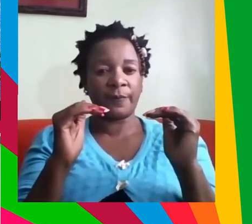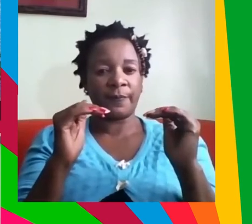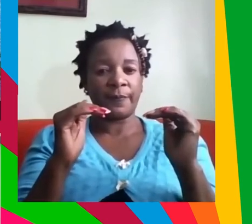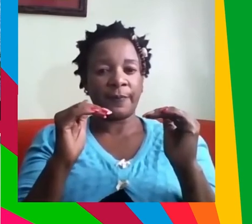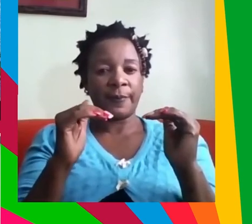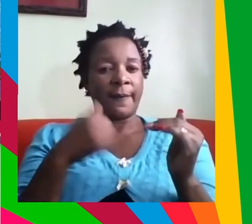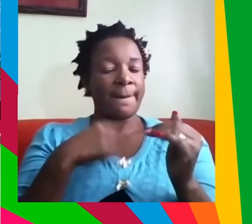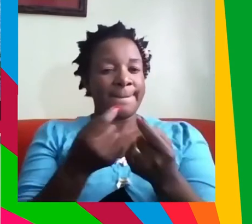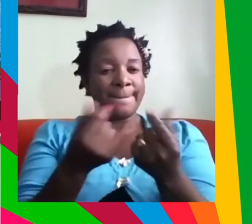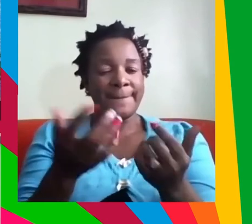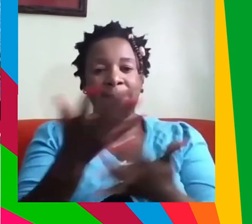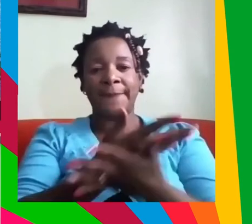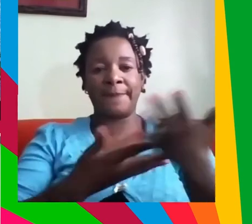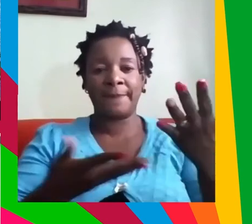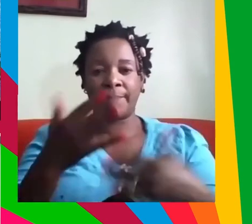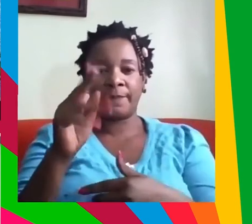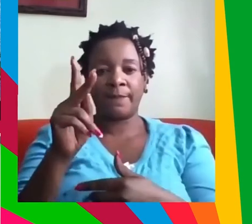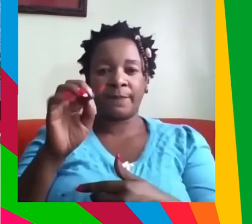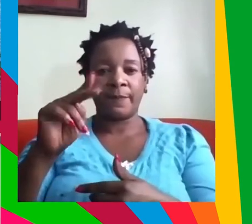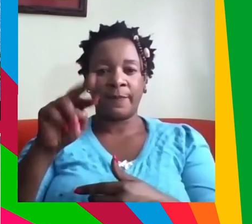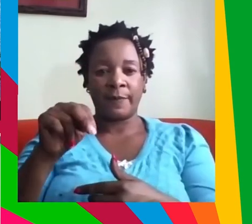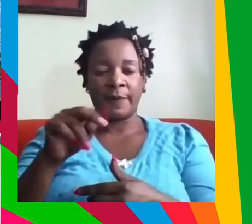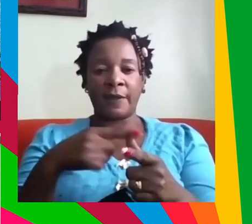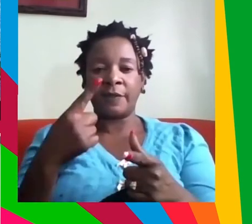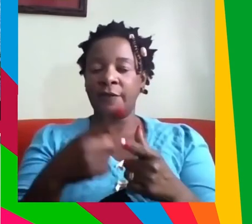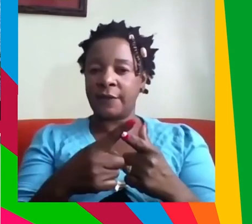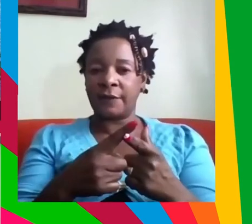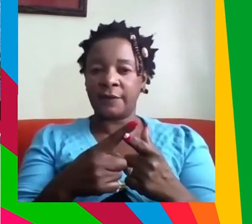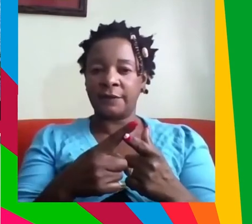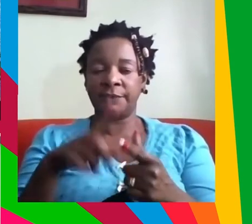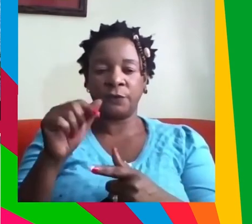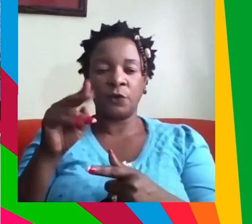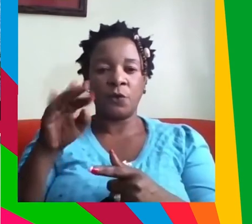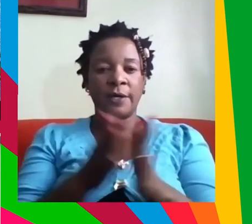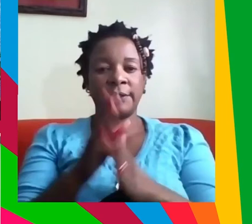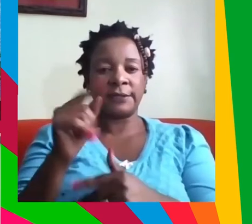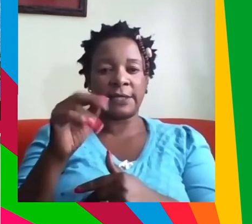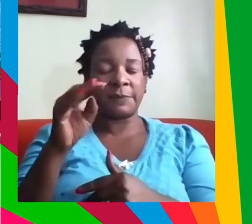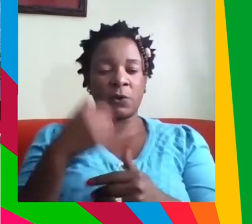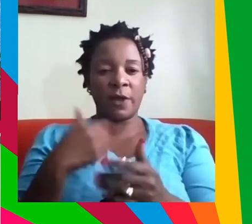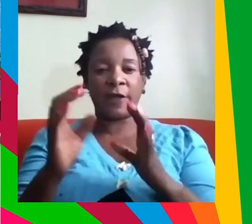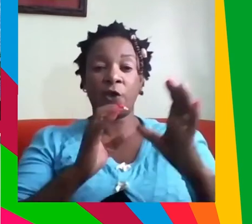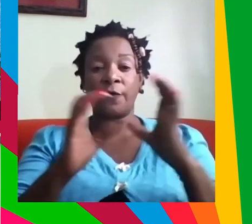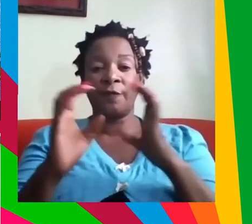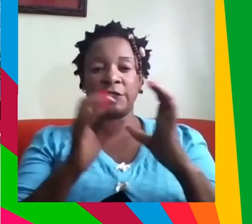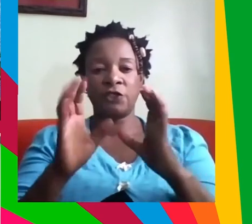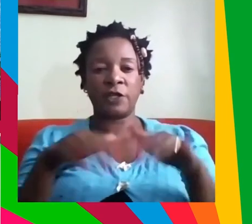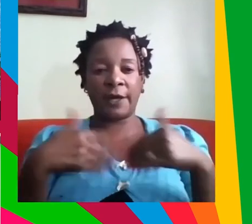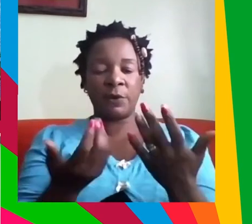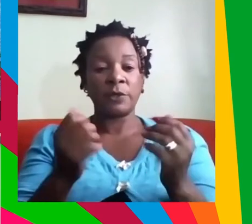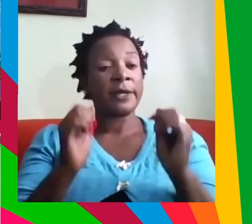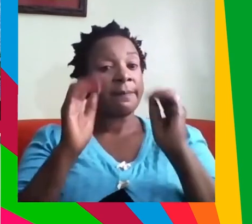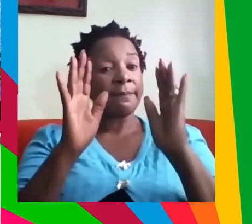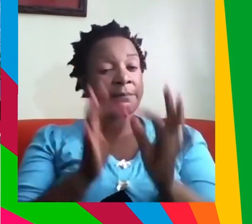bit of an introduction to Canon, and then Laura and Tasneem are going to have a conversation about the importance